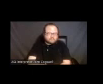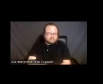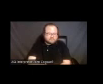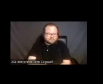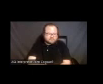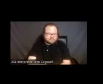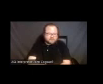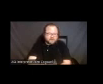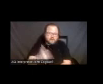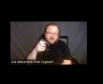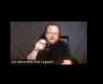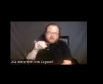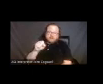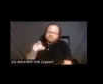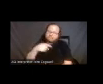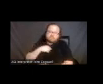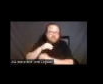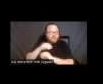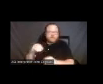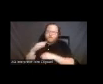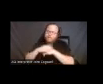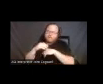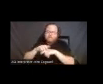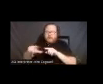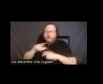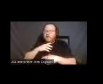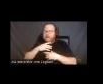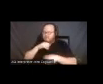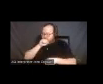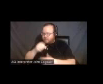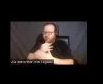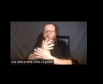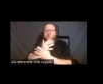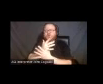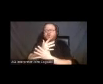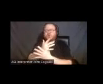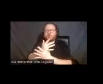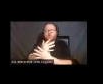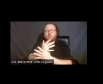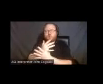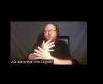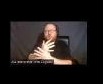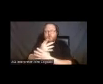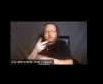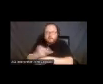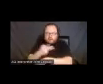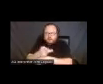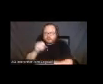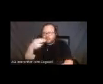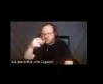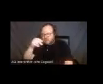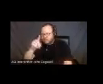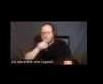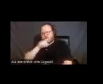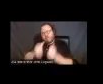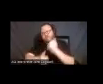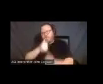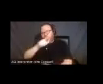And Glennis says that she doesn't have a pet, but she likes German Shepherds, the most loyal working